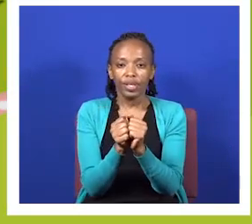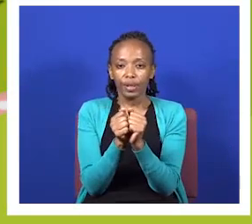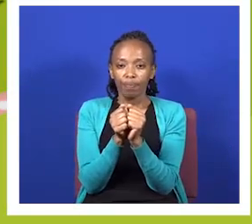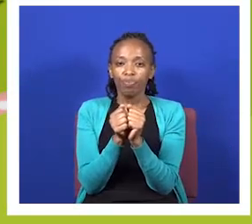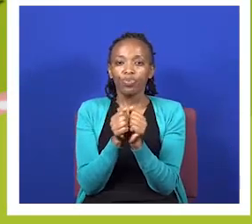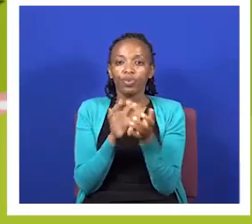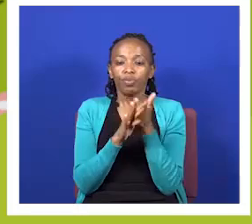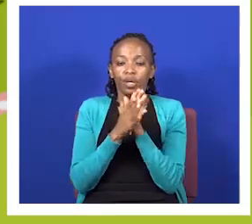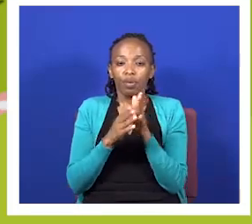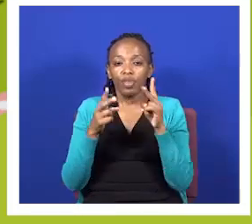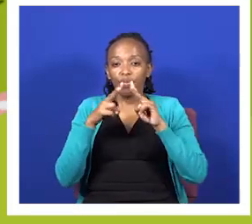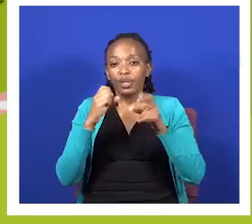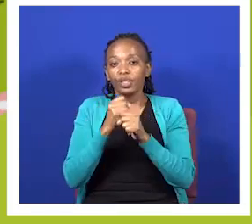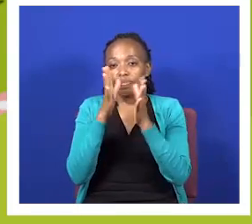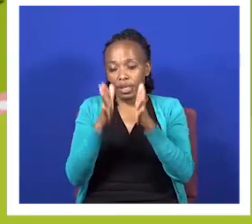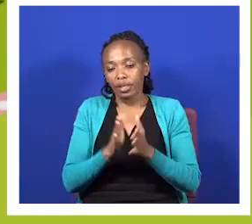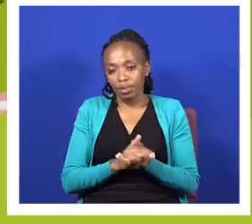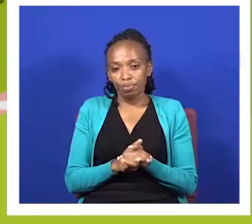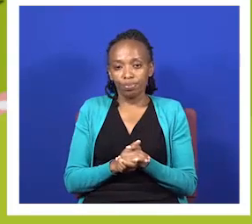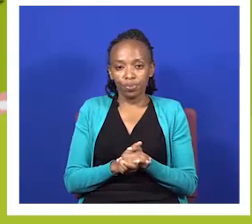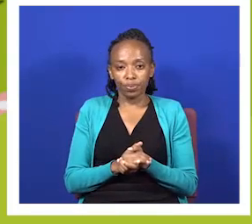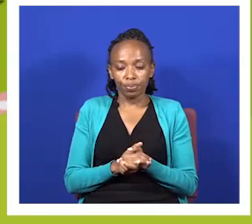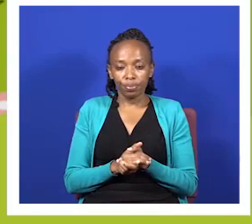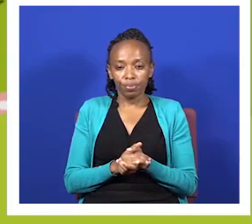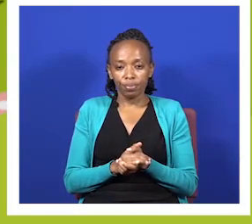together. Be the peacemaker.